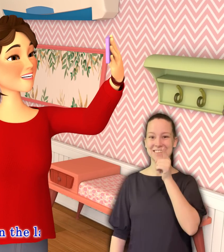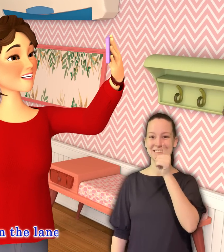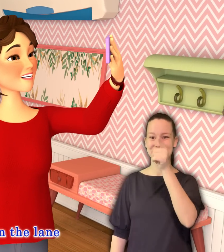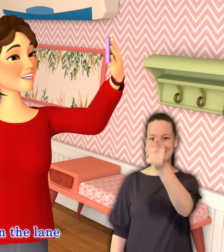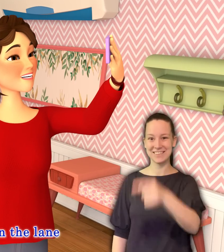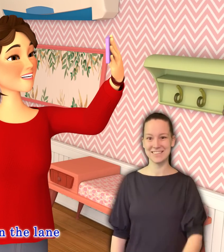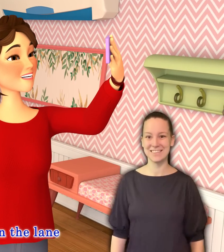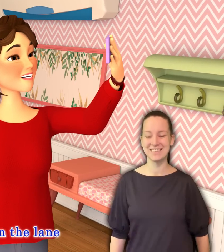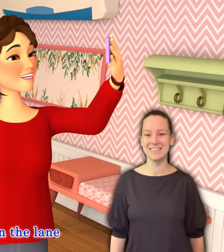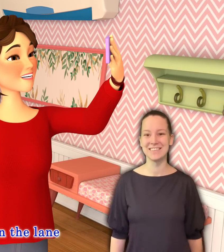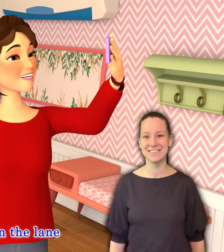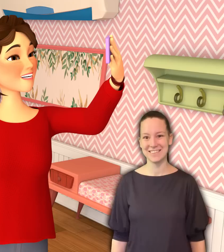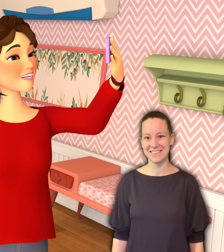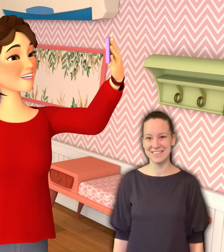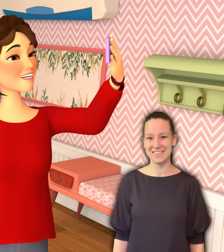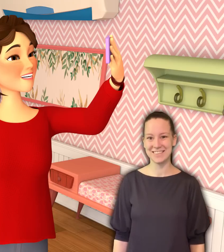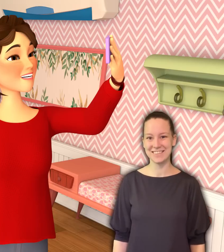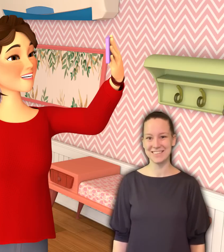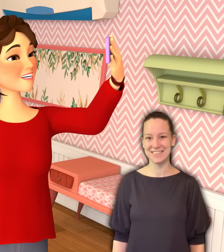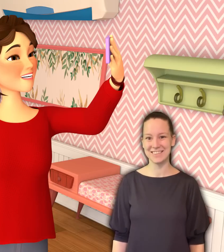who lives down the lakee